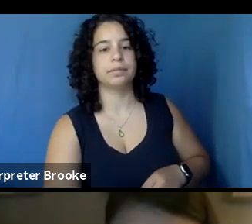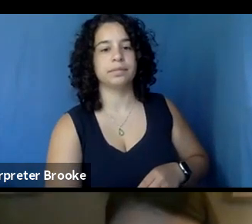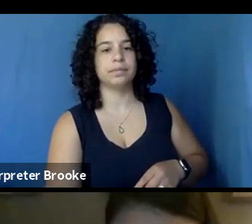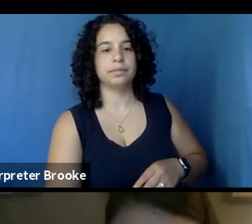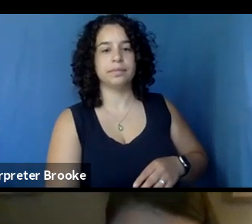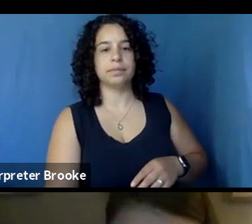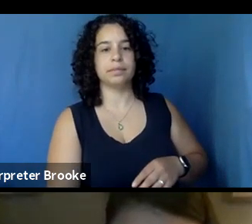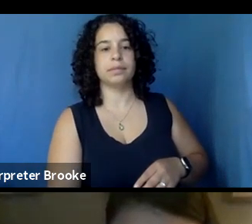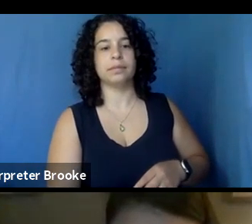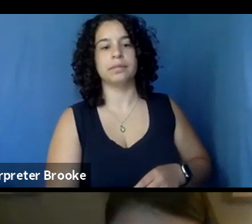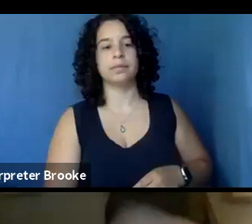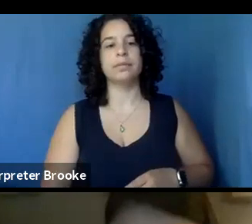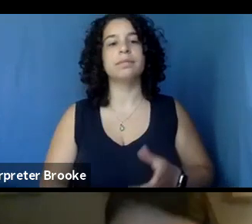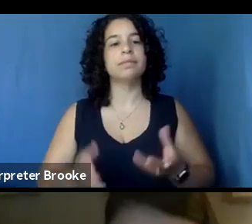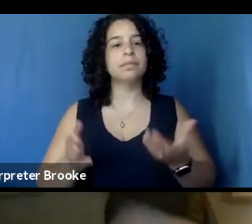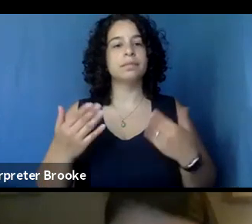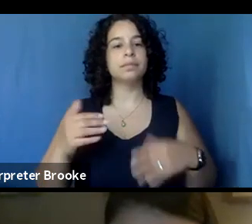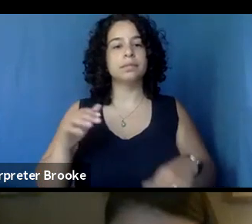This is Andrea.